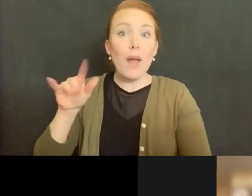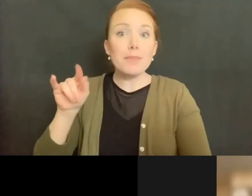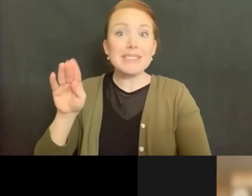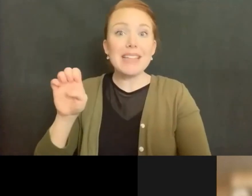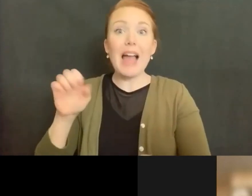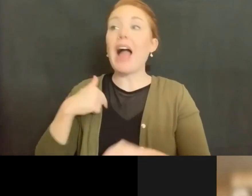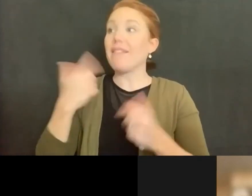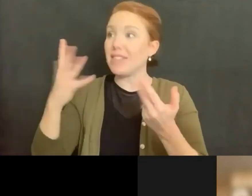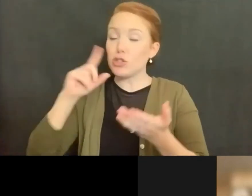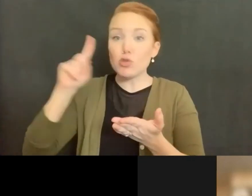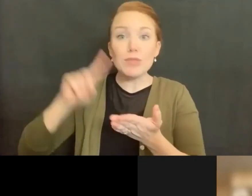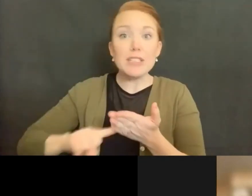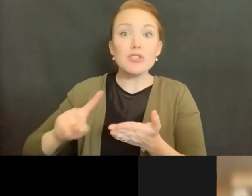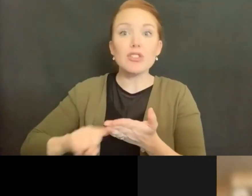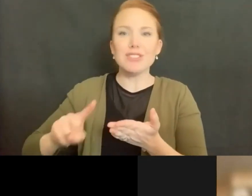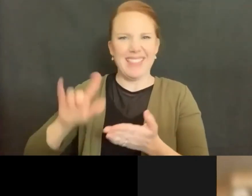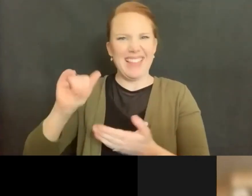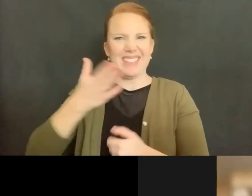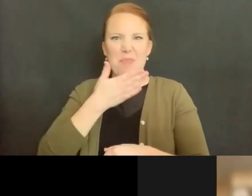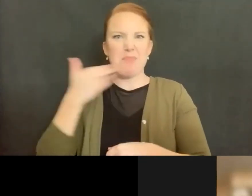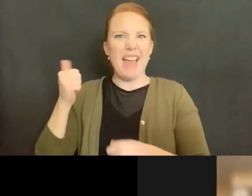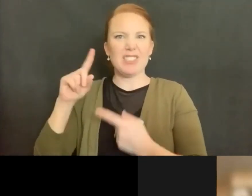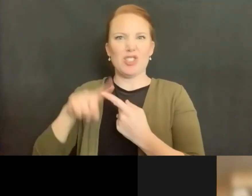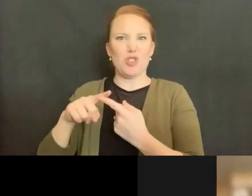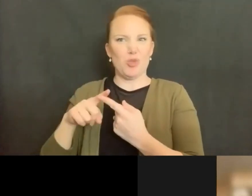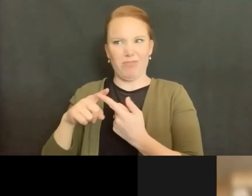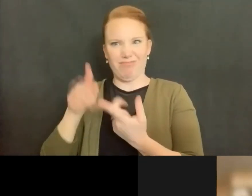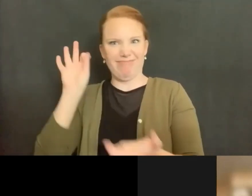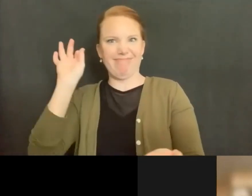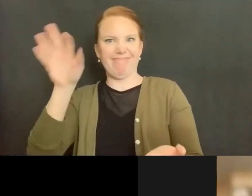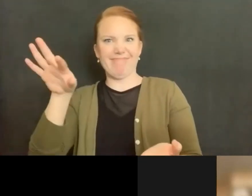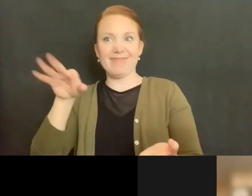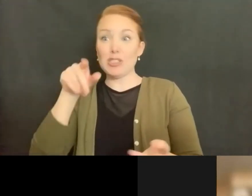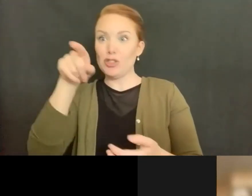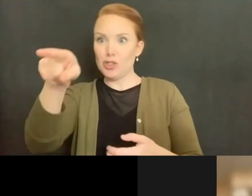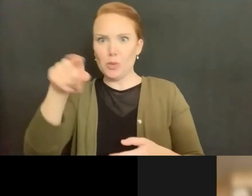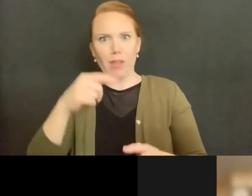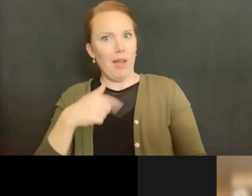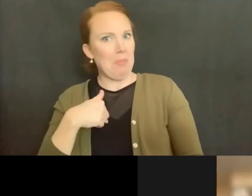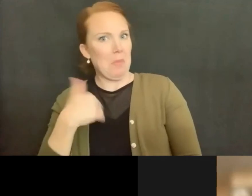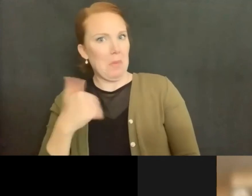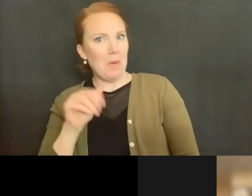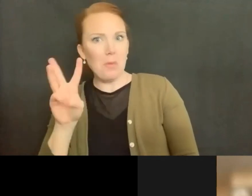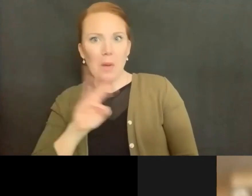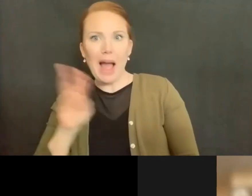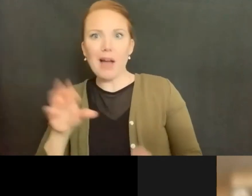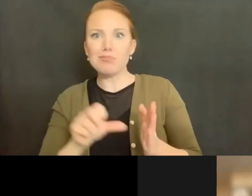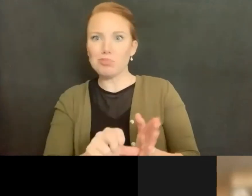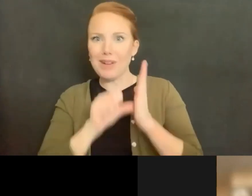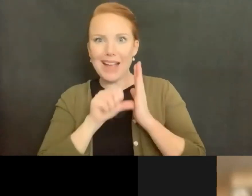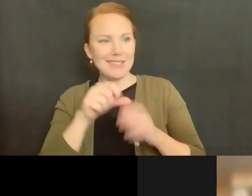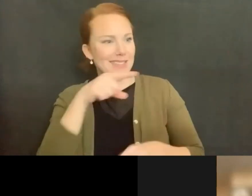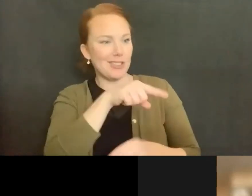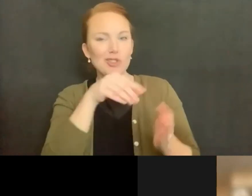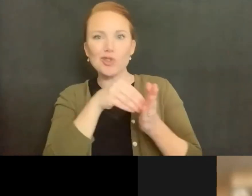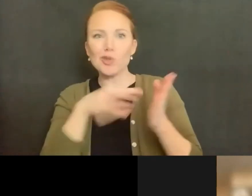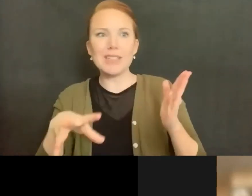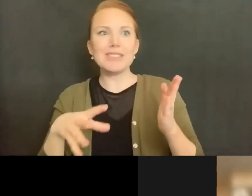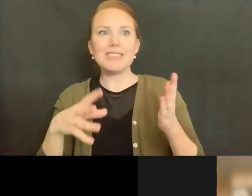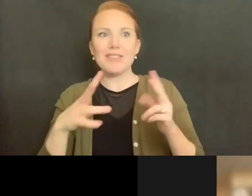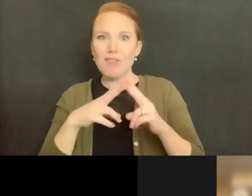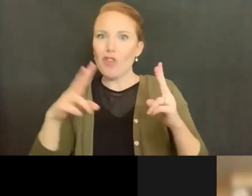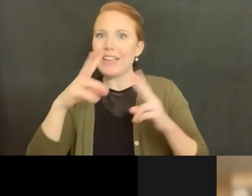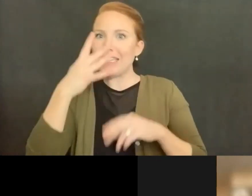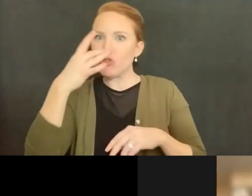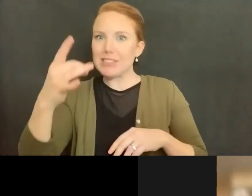you can start with, because then someone like you would already be very interested in that student, because you can tell that they're just very, very interested